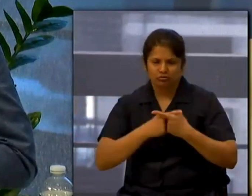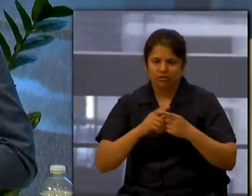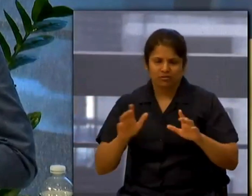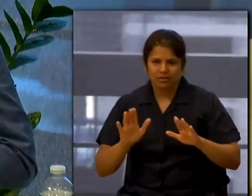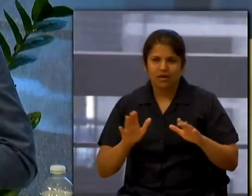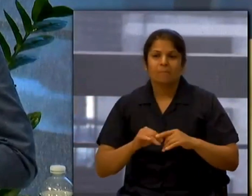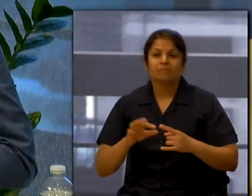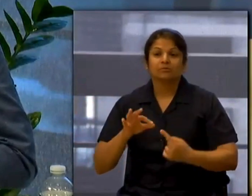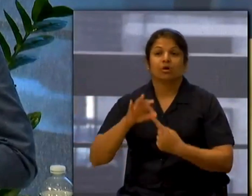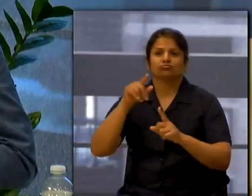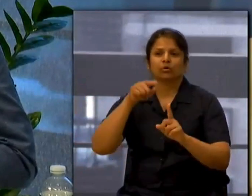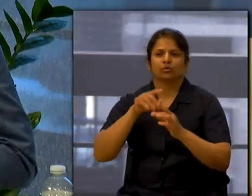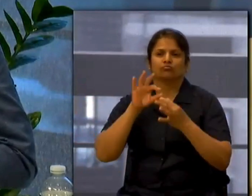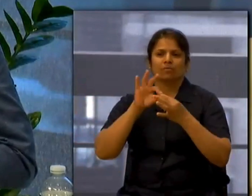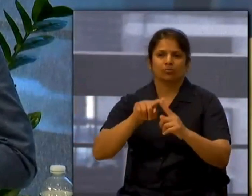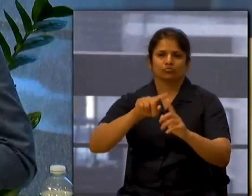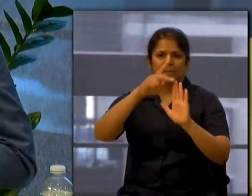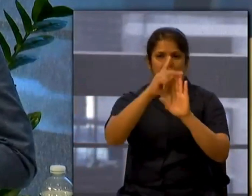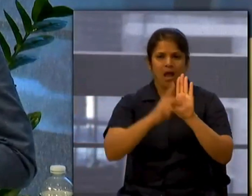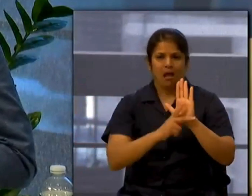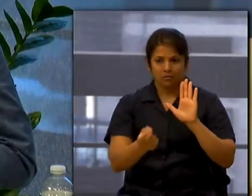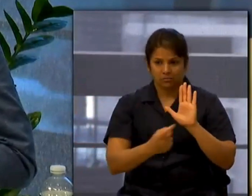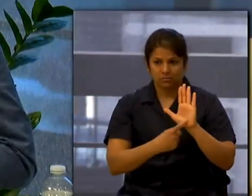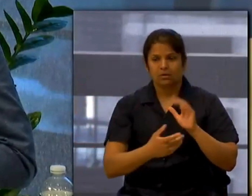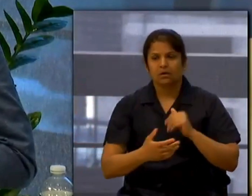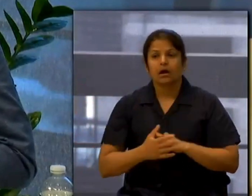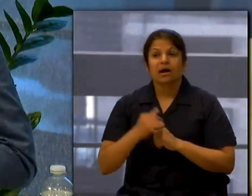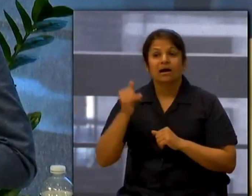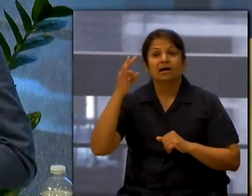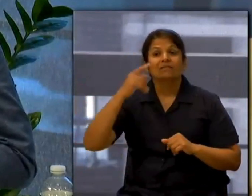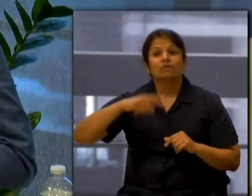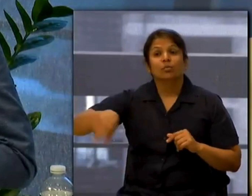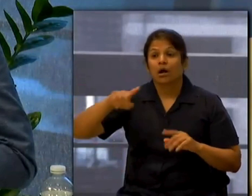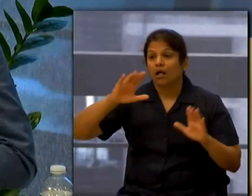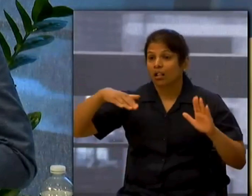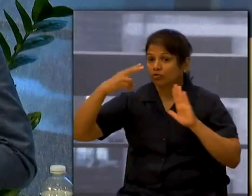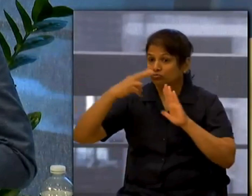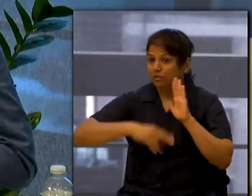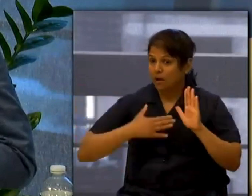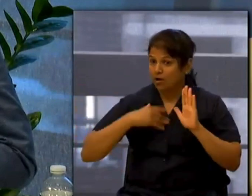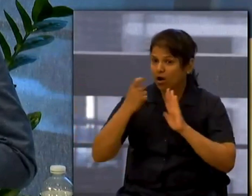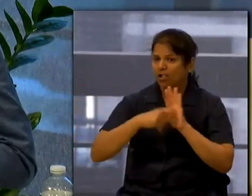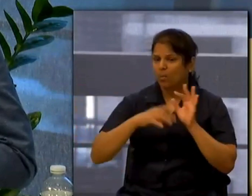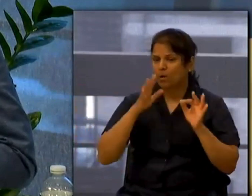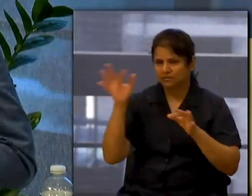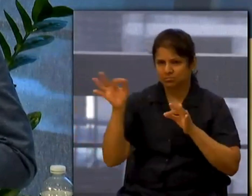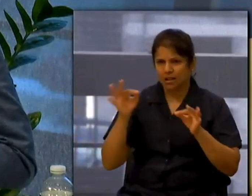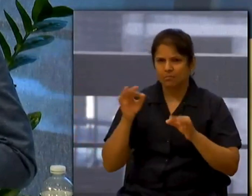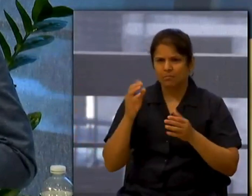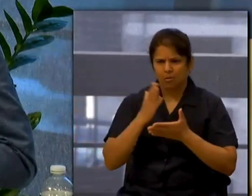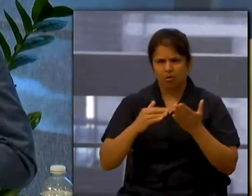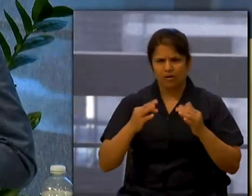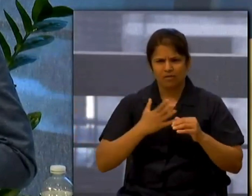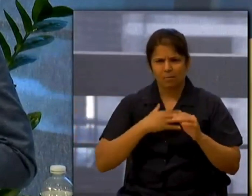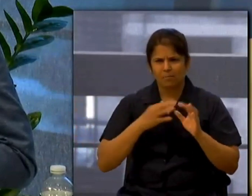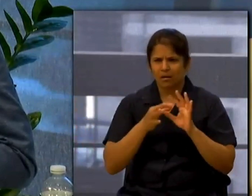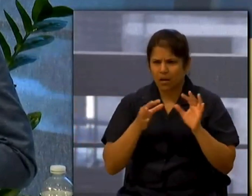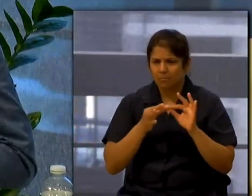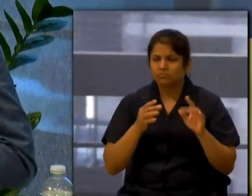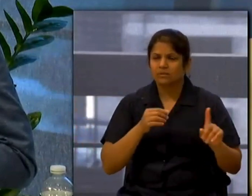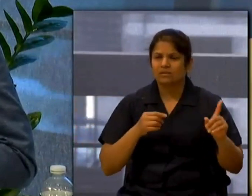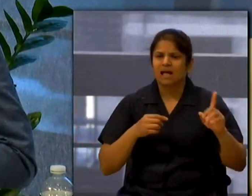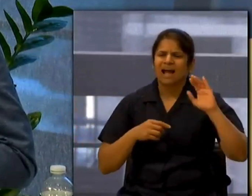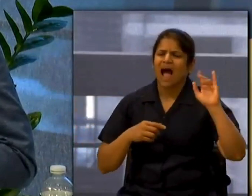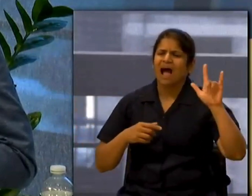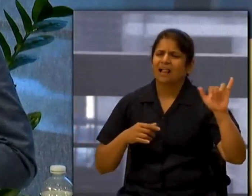article, there was a part of the article that centered on what Kylie was just mentioning, the issue